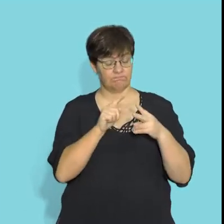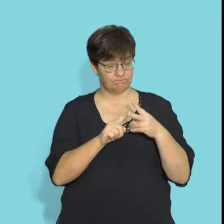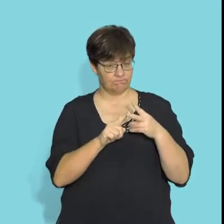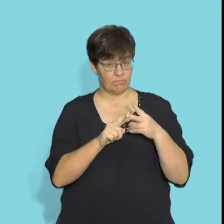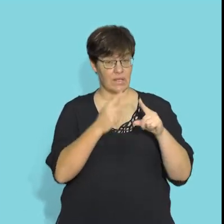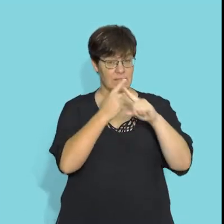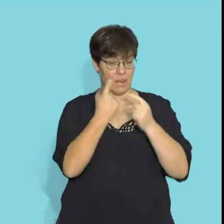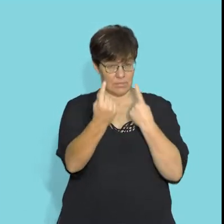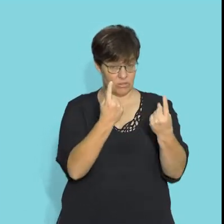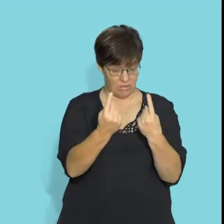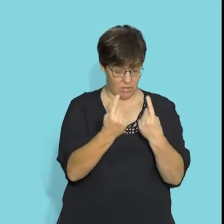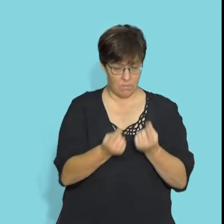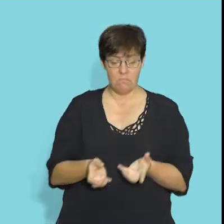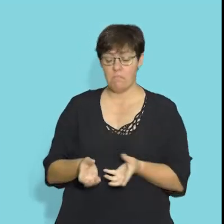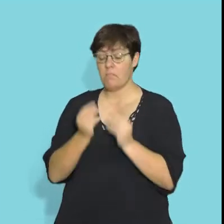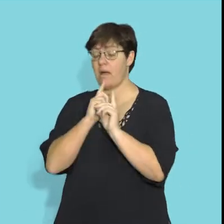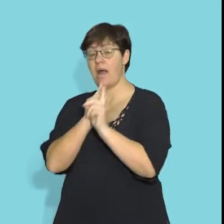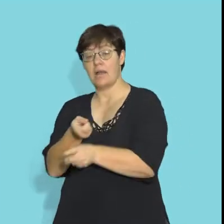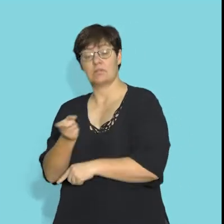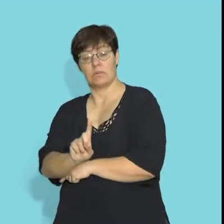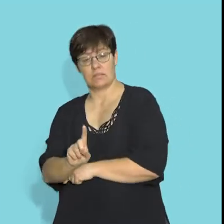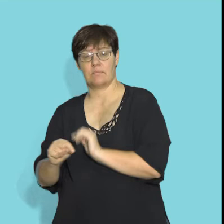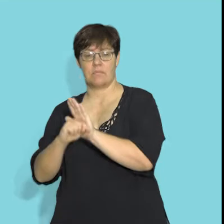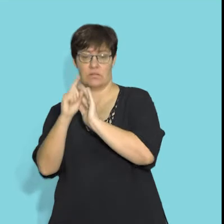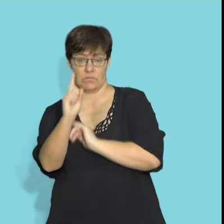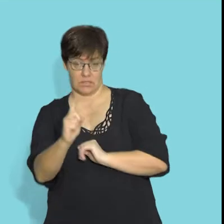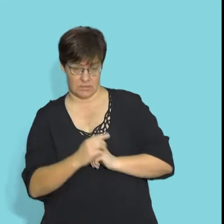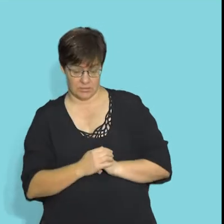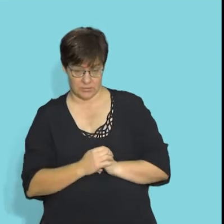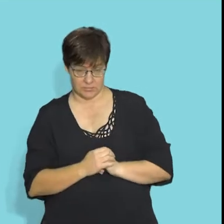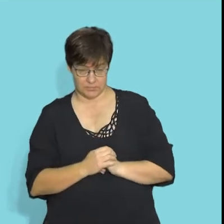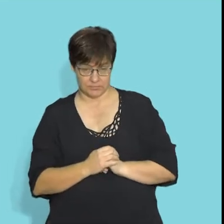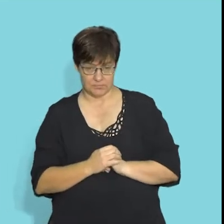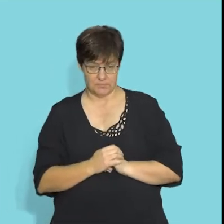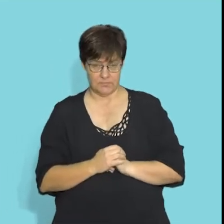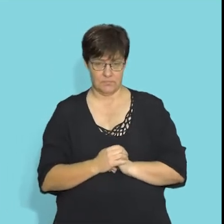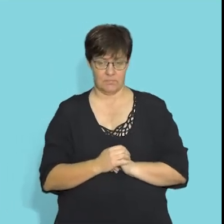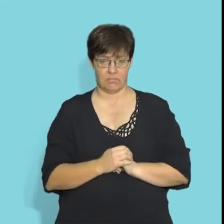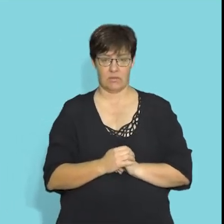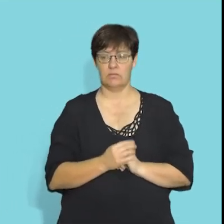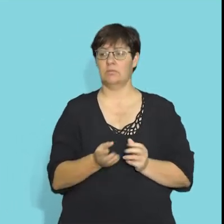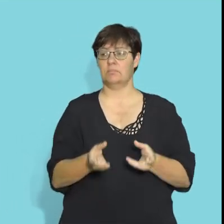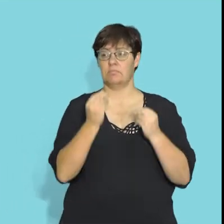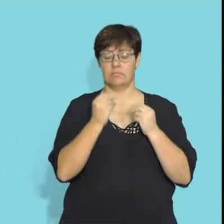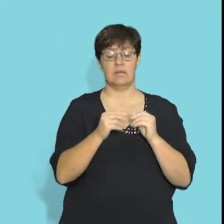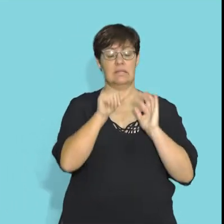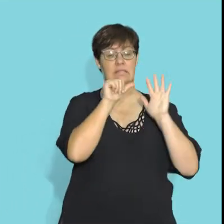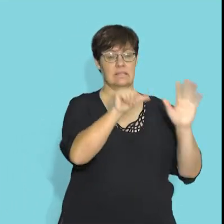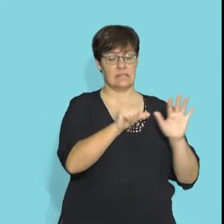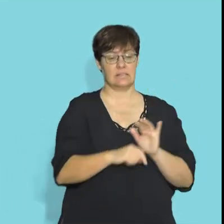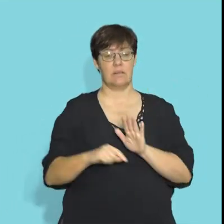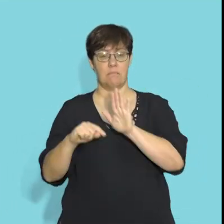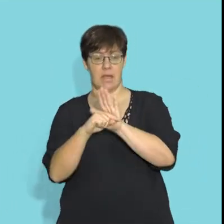I'm going to get an answer of -1. And so that's what we're going to do here is I'm going to take the gradient here. I'm going